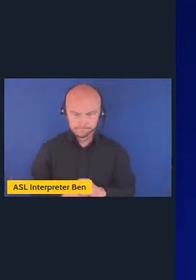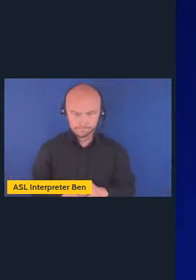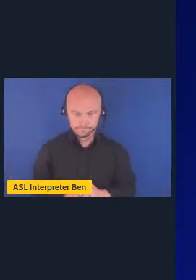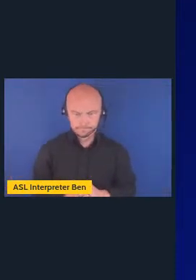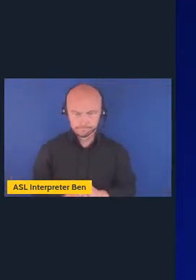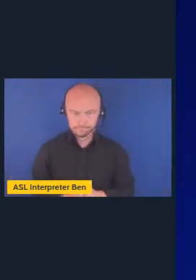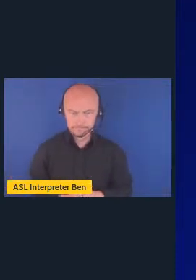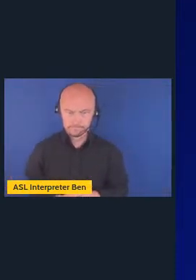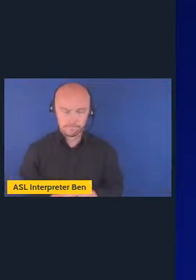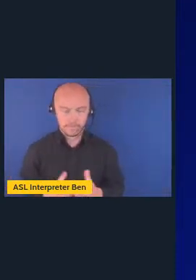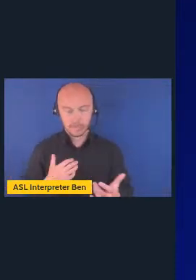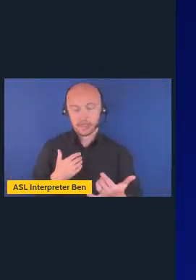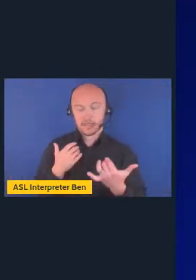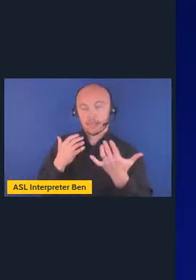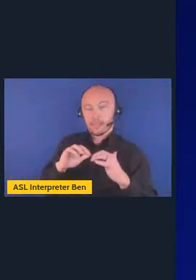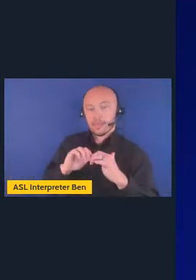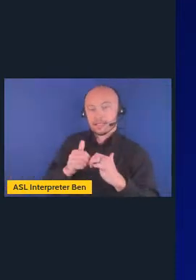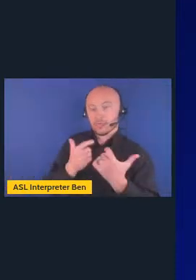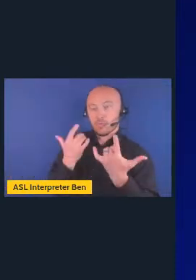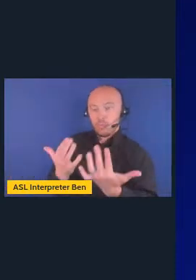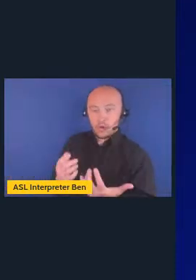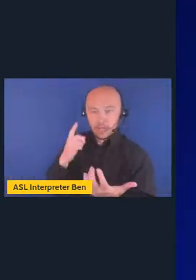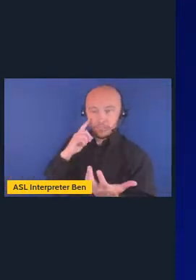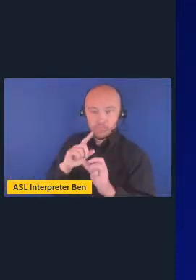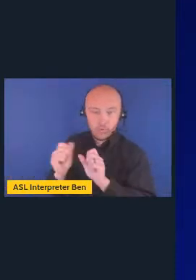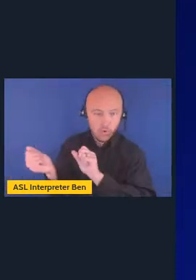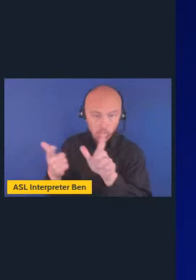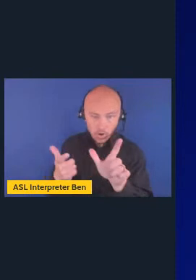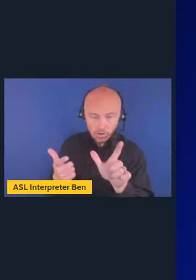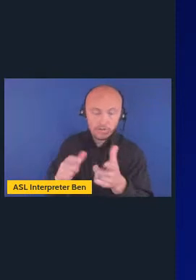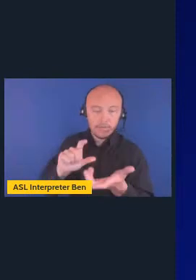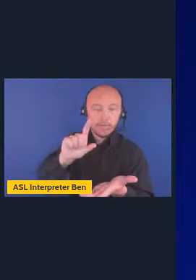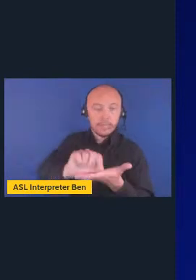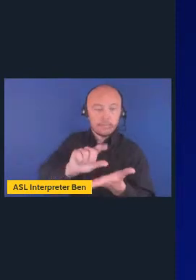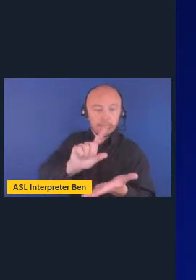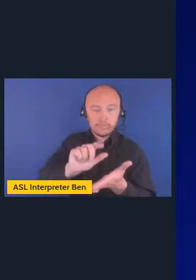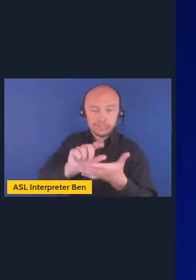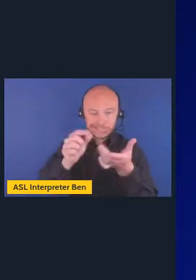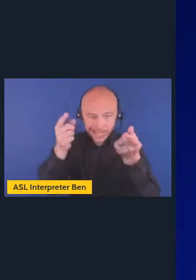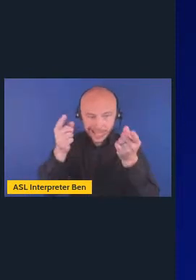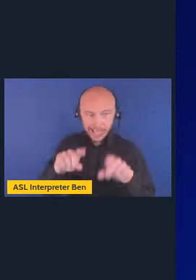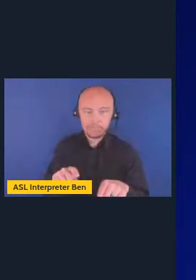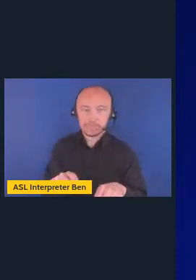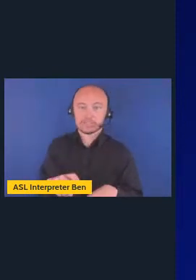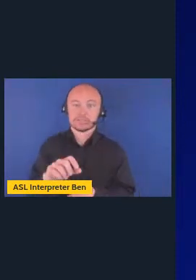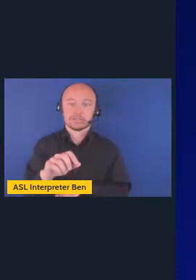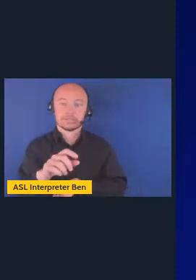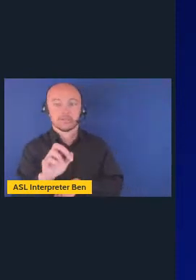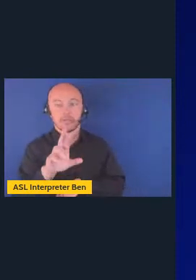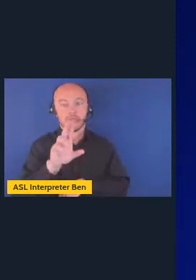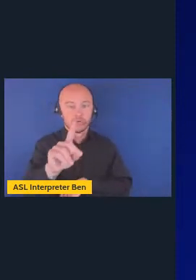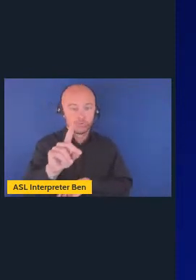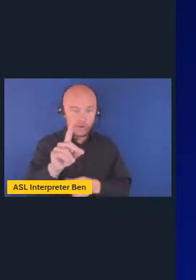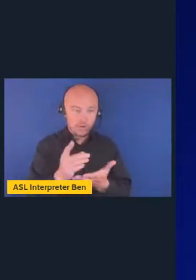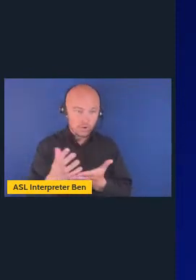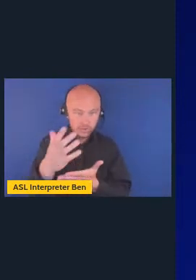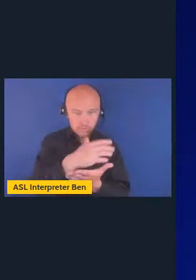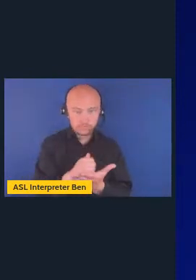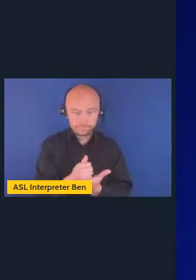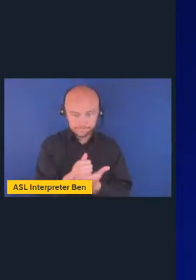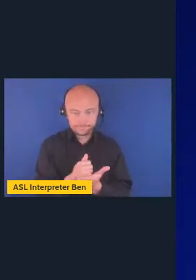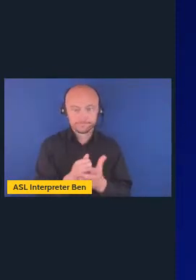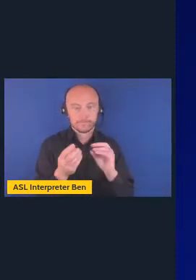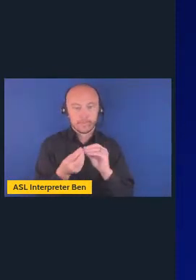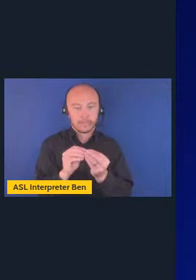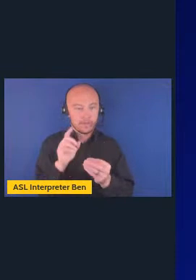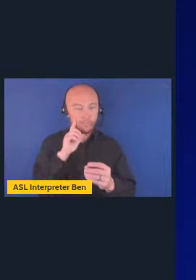as a wait for all aggregator, the publish to EventBridge would only happen once the records queried matches a predefined number